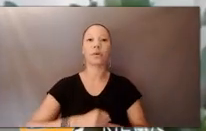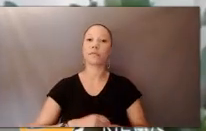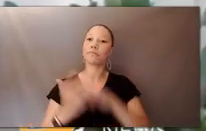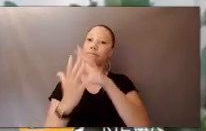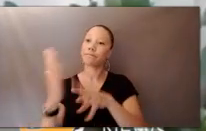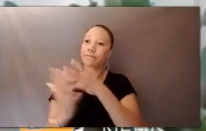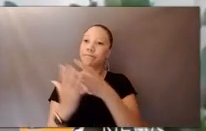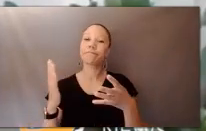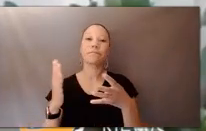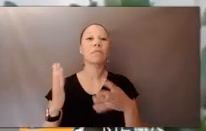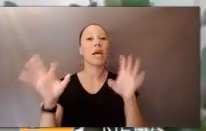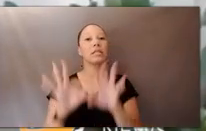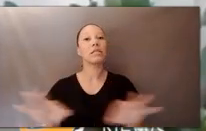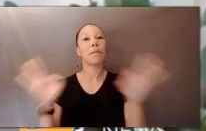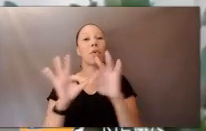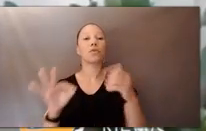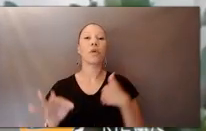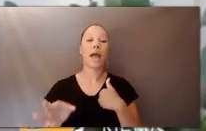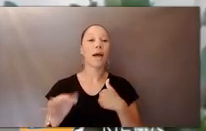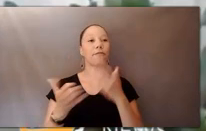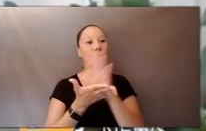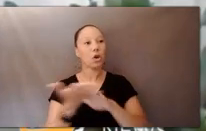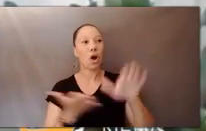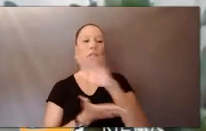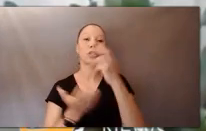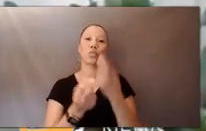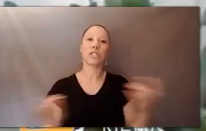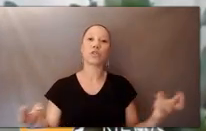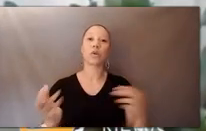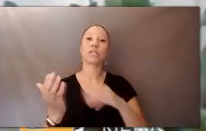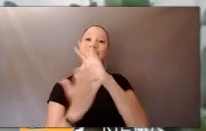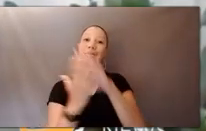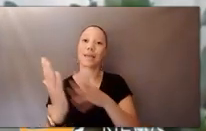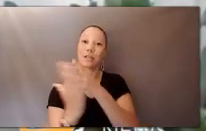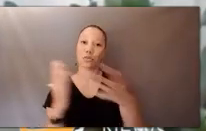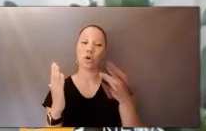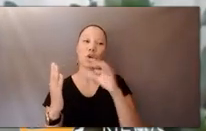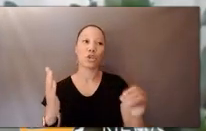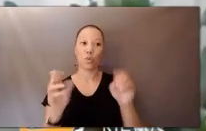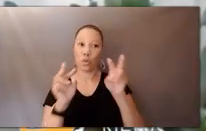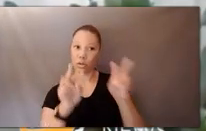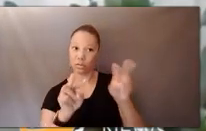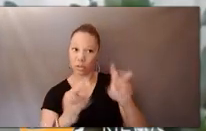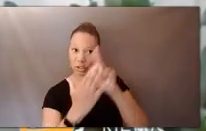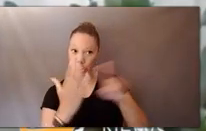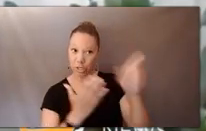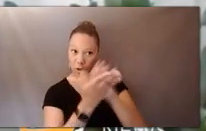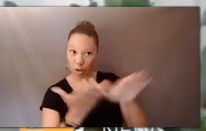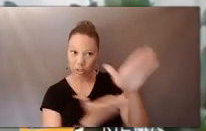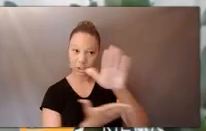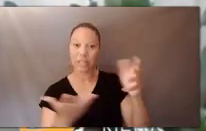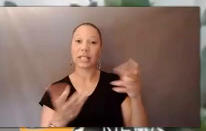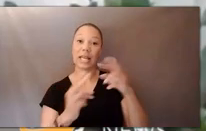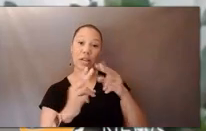college resource schedule where you're checking the colleges that you either have been accepted to